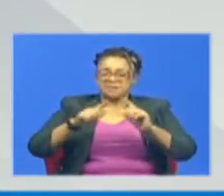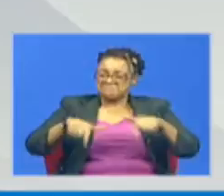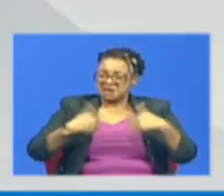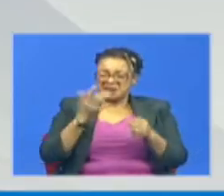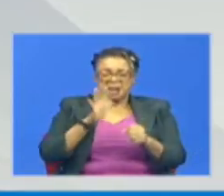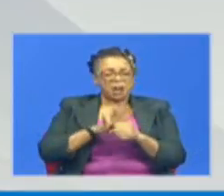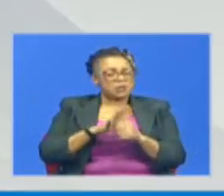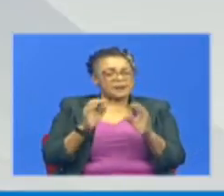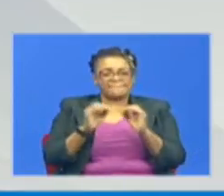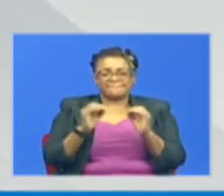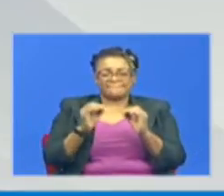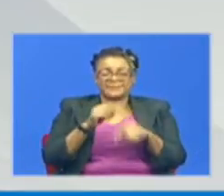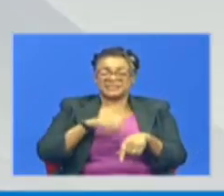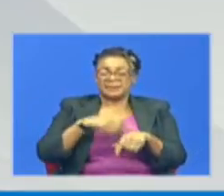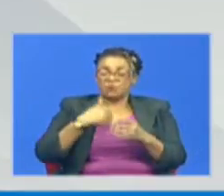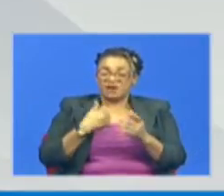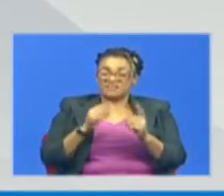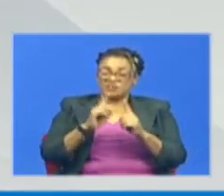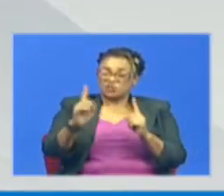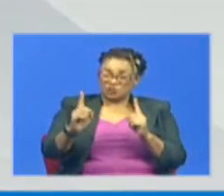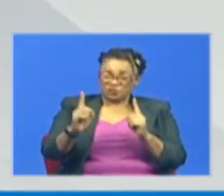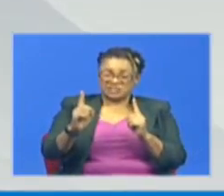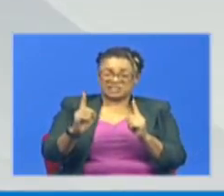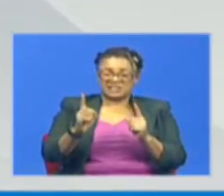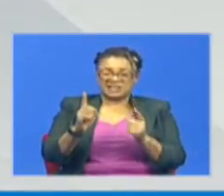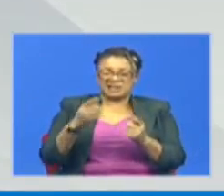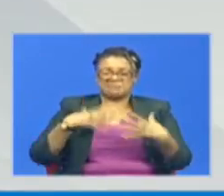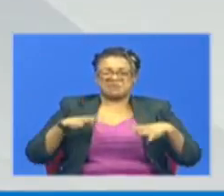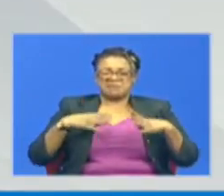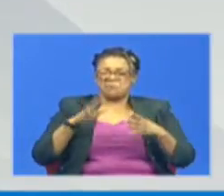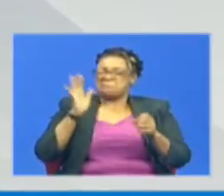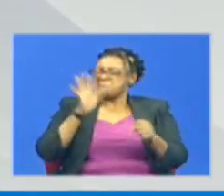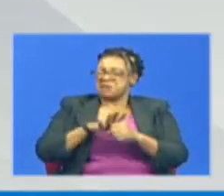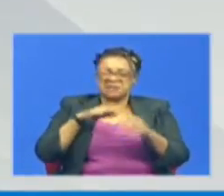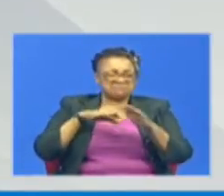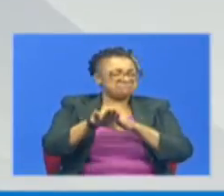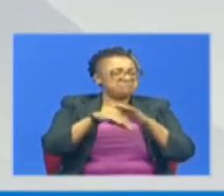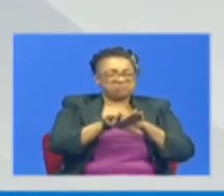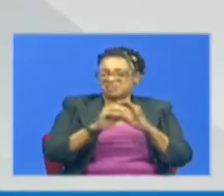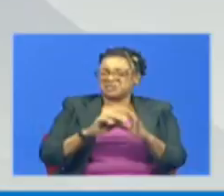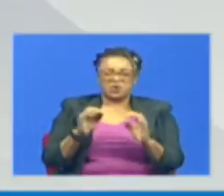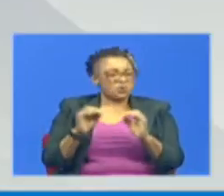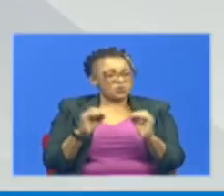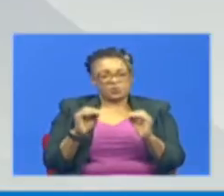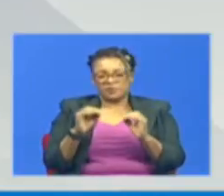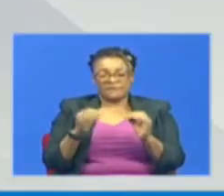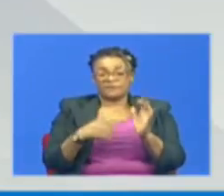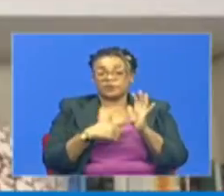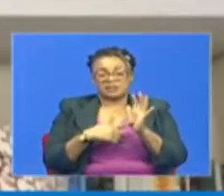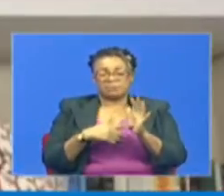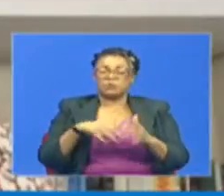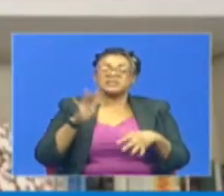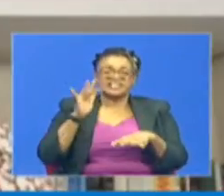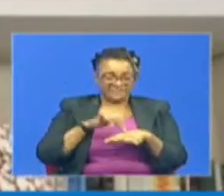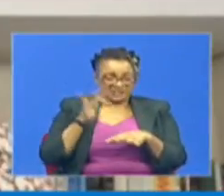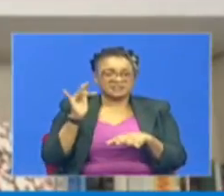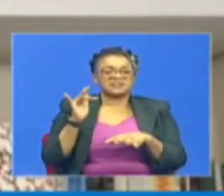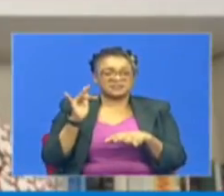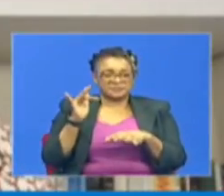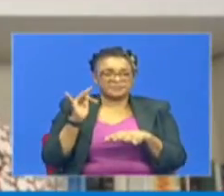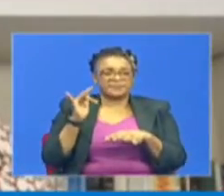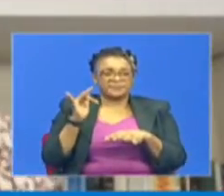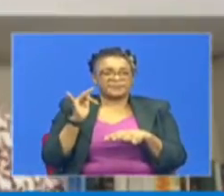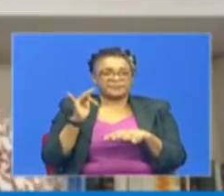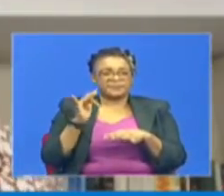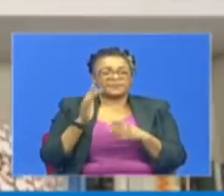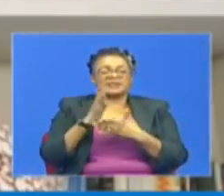we have social distancing and less people going into the city center, for instance, it affected some retail